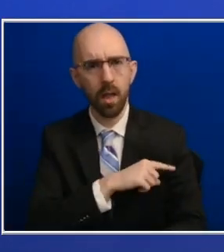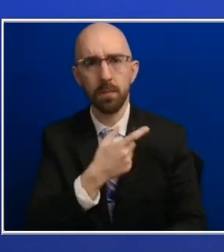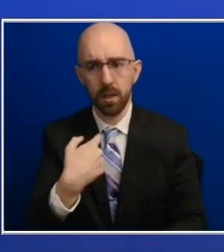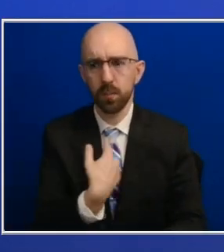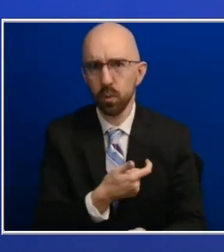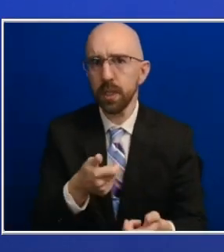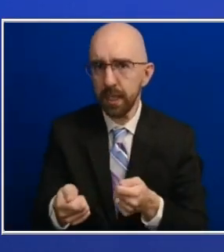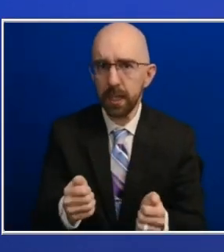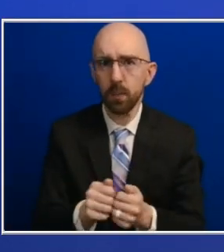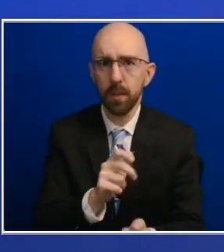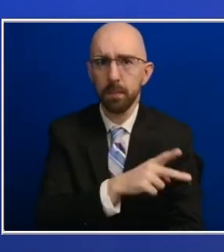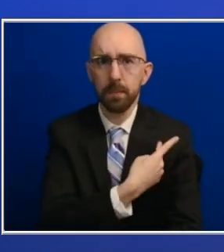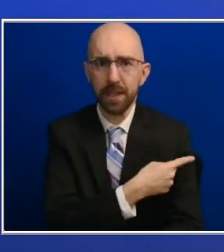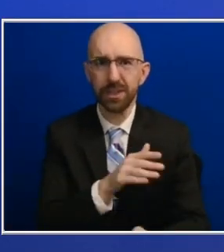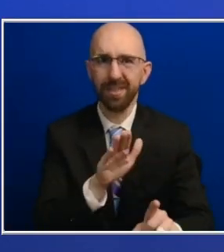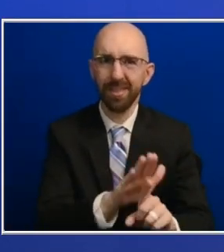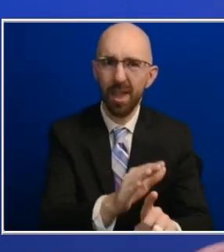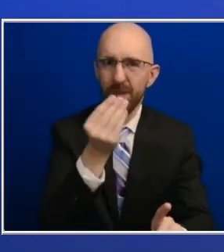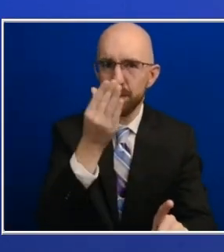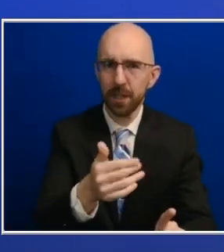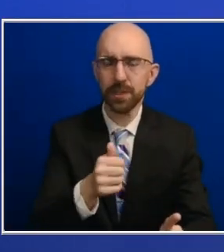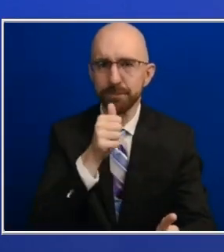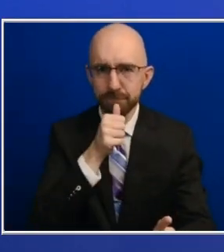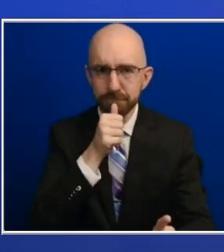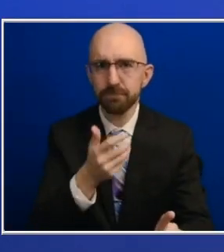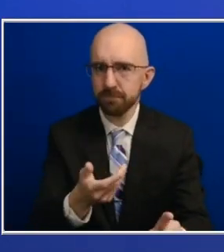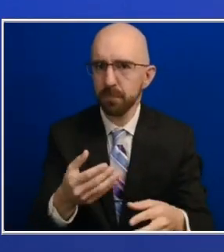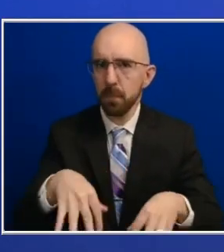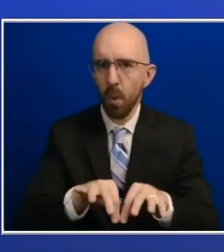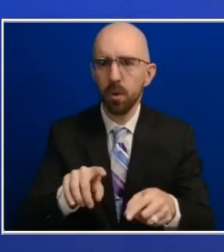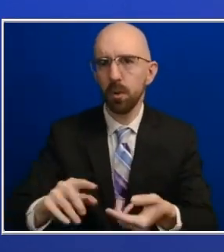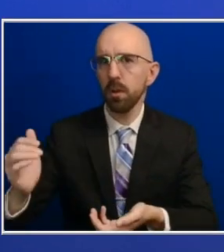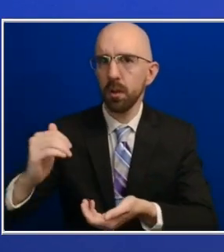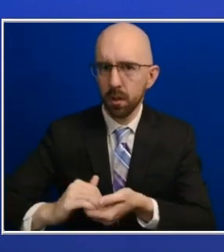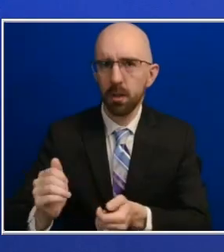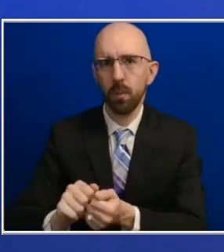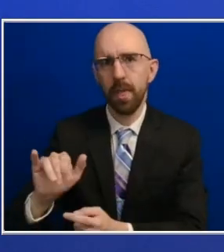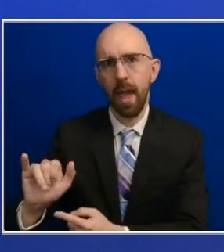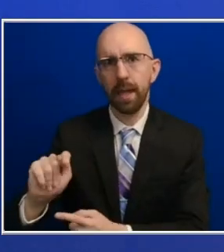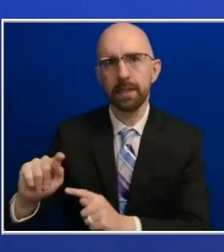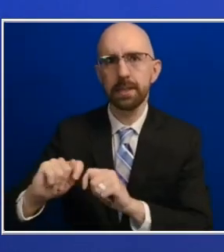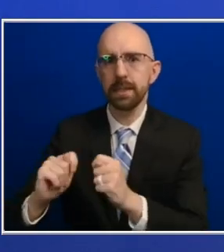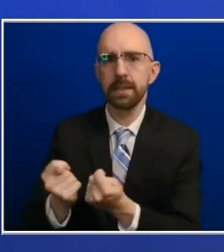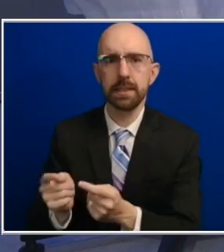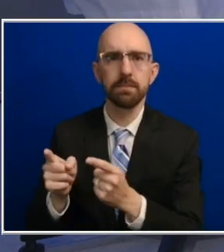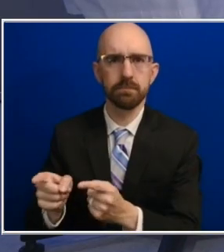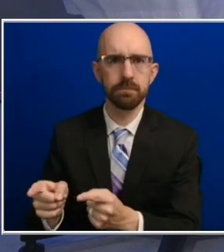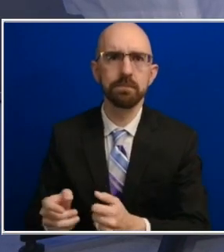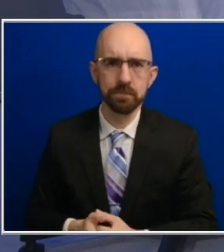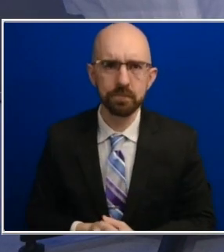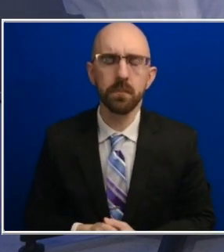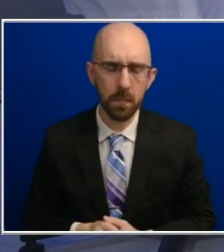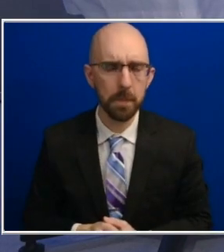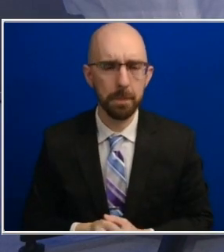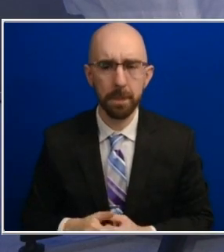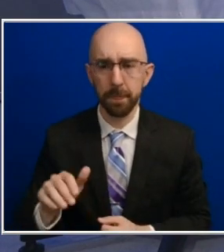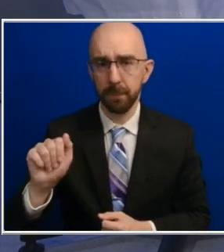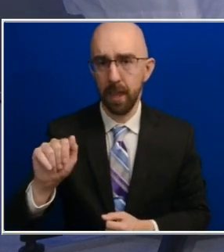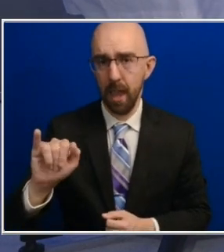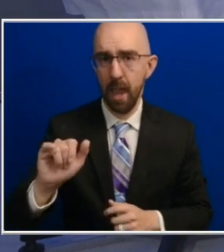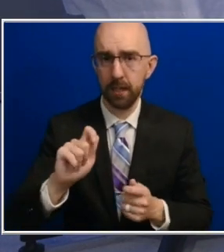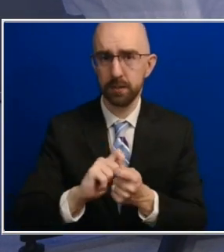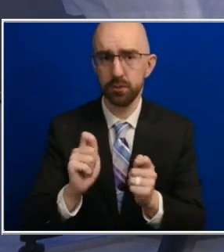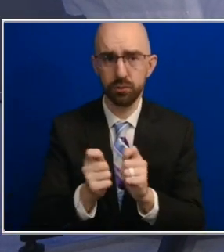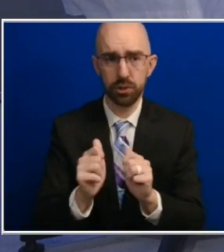patient information here. So very important to partner with our IT team on these tools. Yeah. So AI is changing how